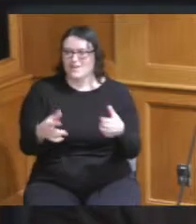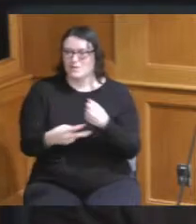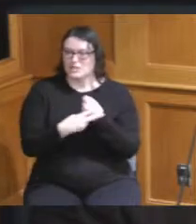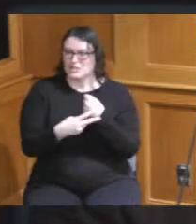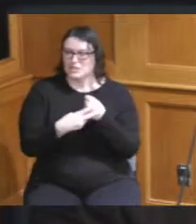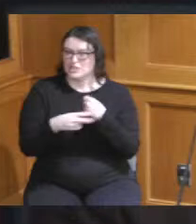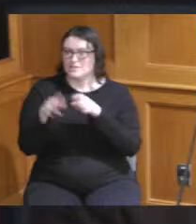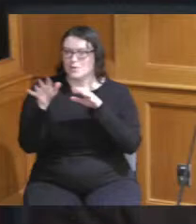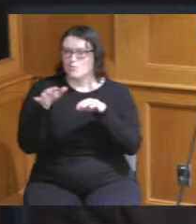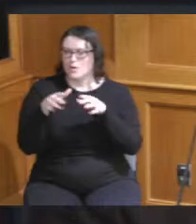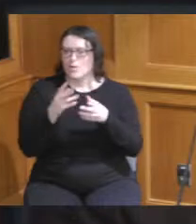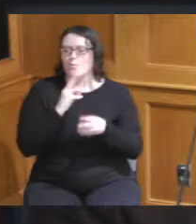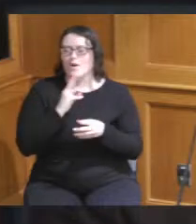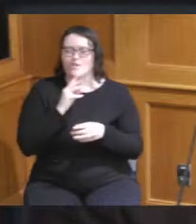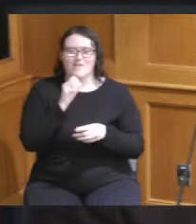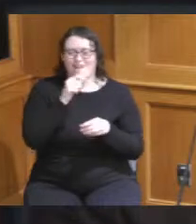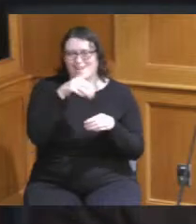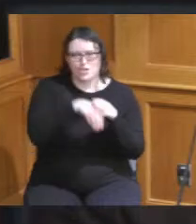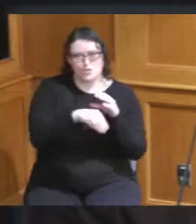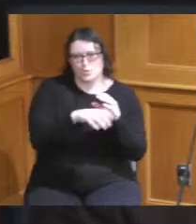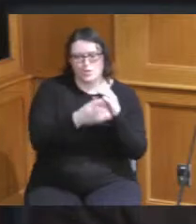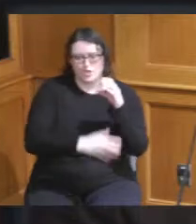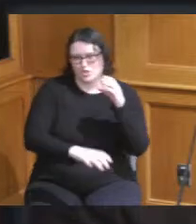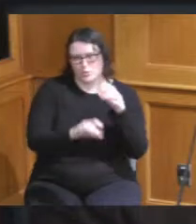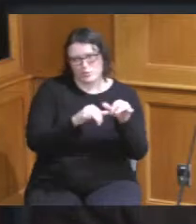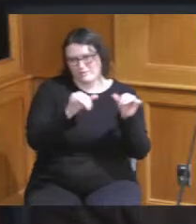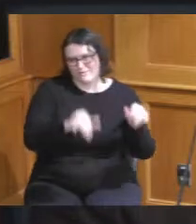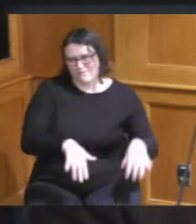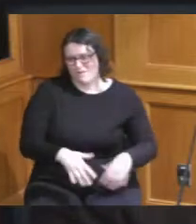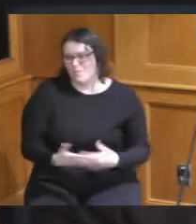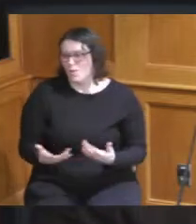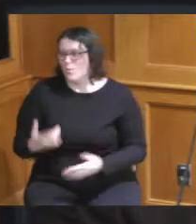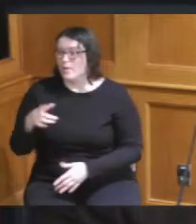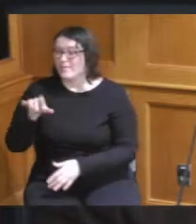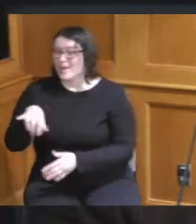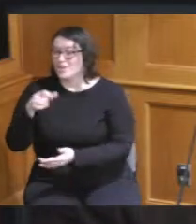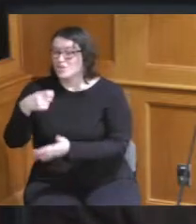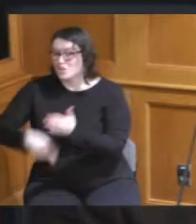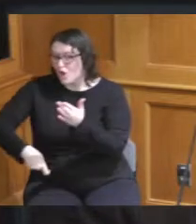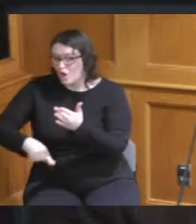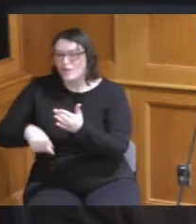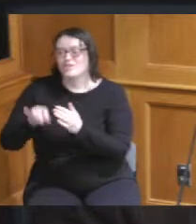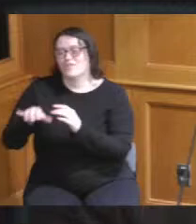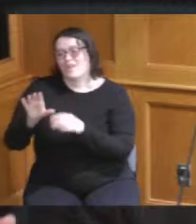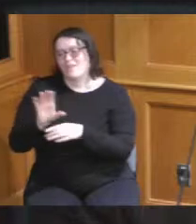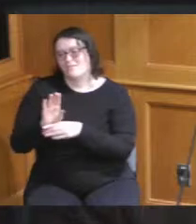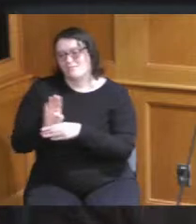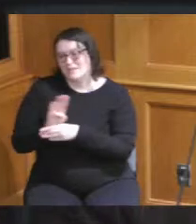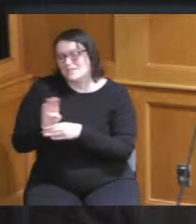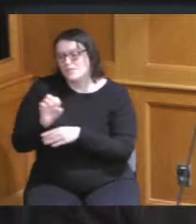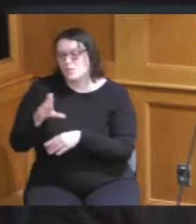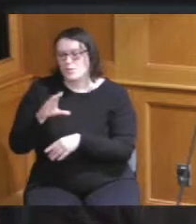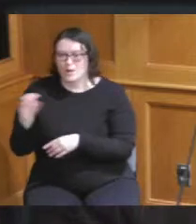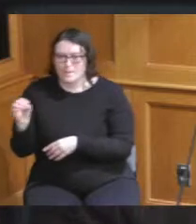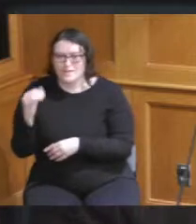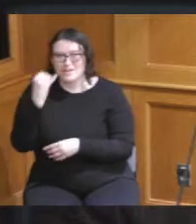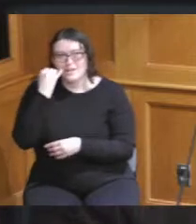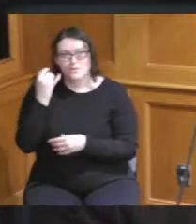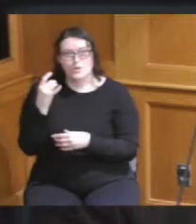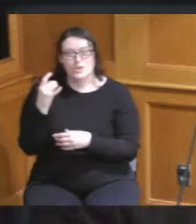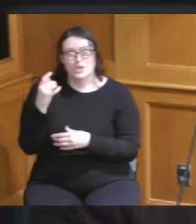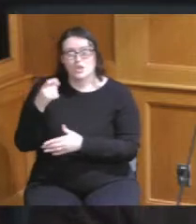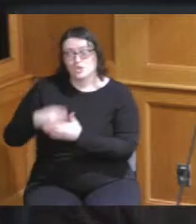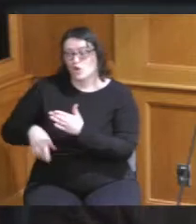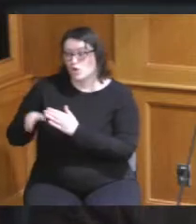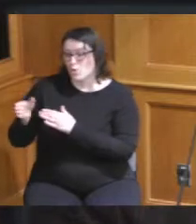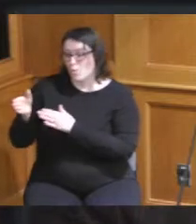of the system to begin with? And then what would be a charge to them, with the whole idea being that if we're going to charge here on